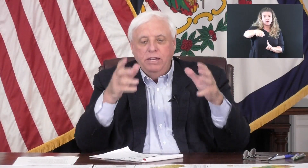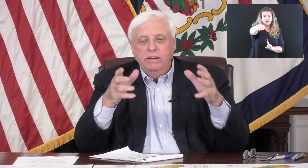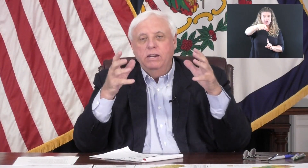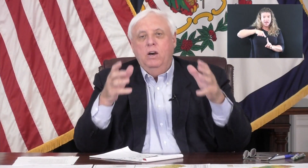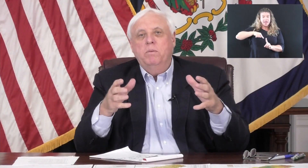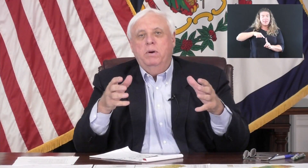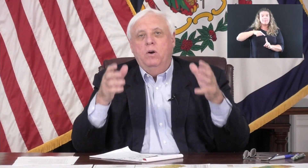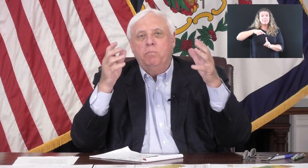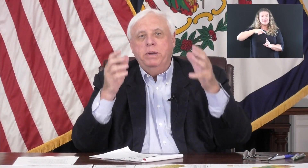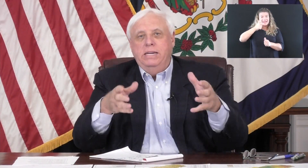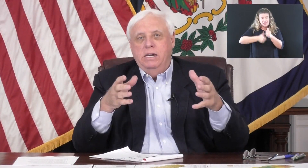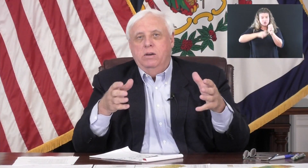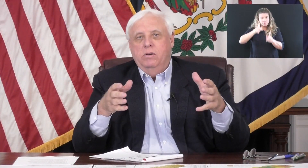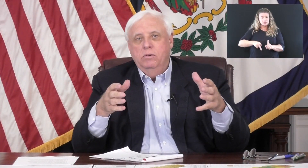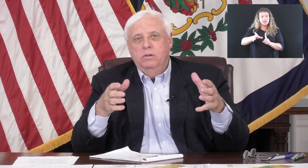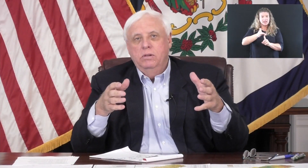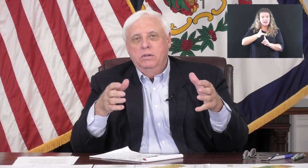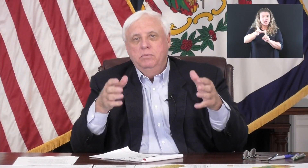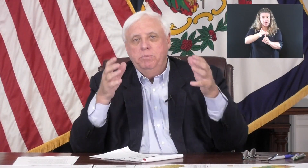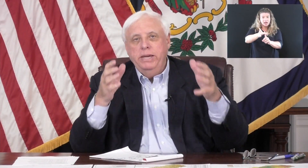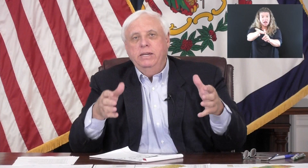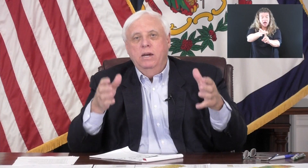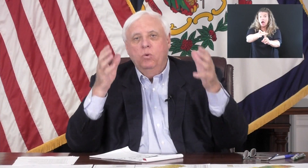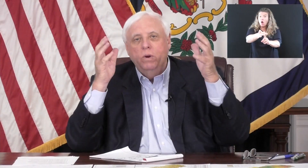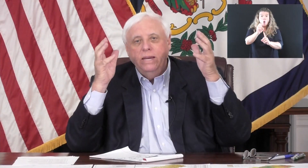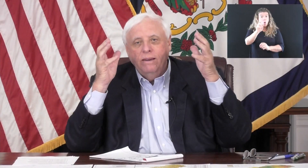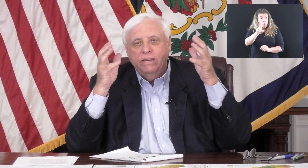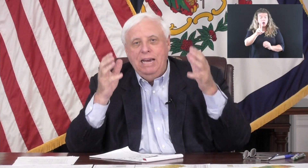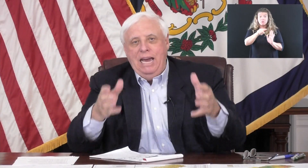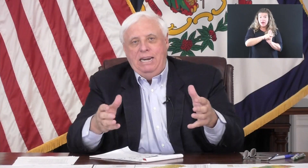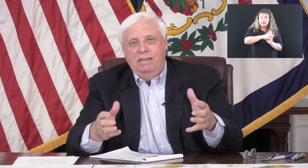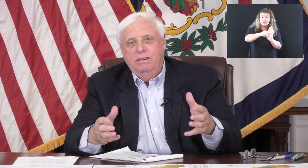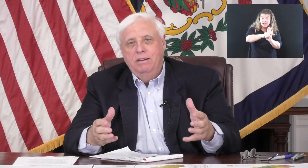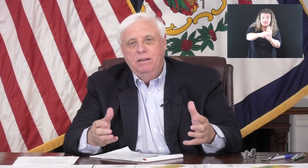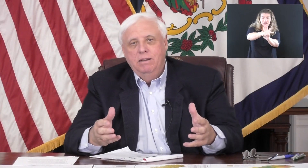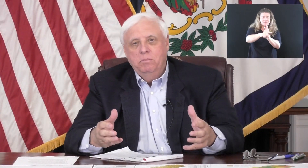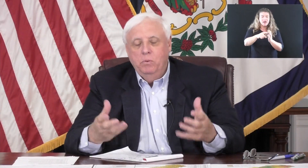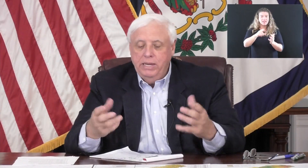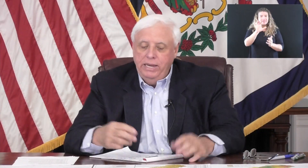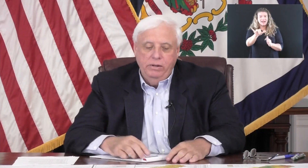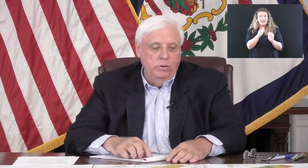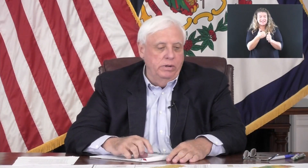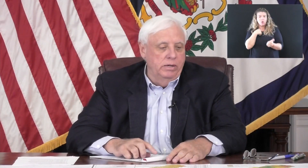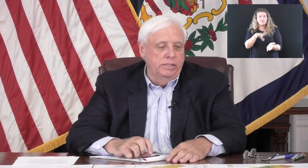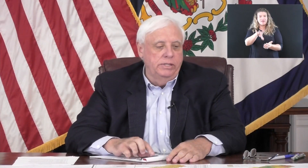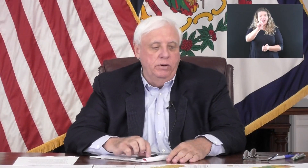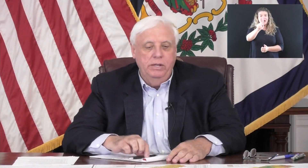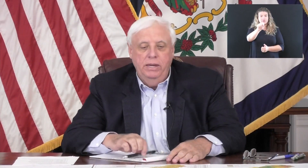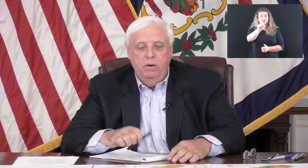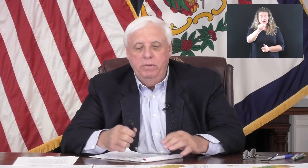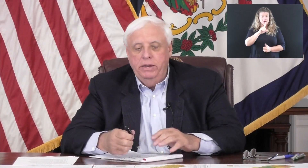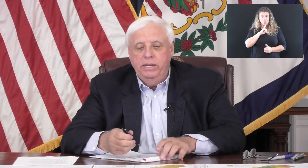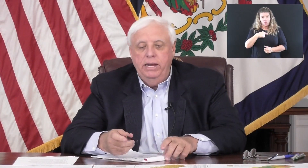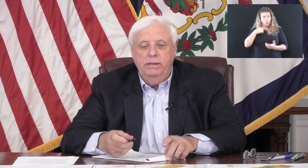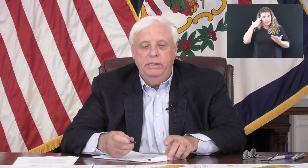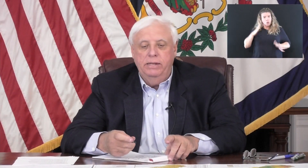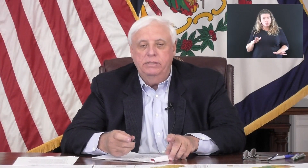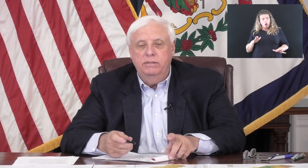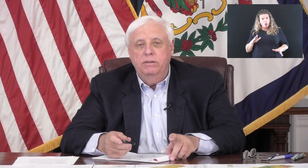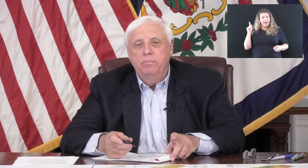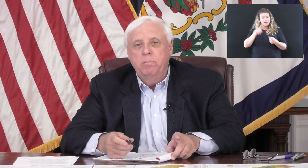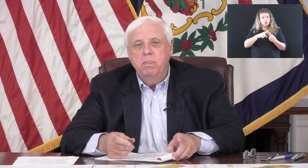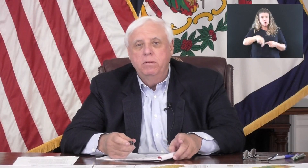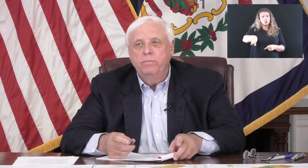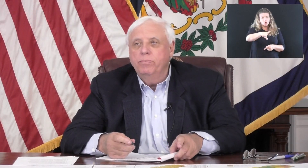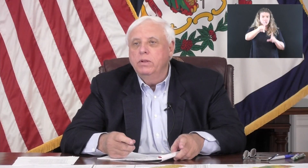and then lo and behold, bingo, we have got it. But we can't do it unless you really help me and get out and get